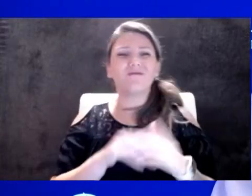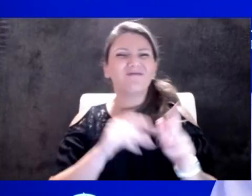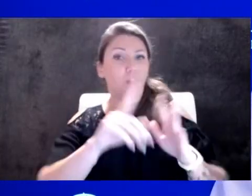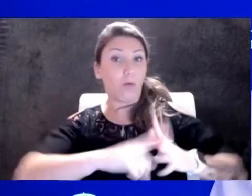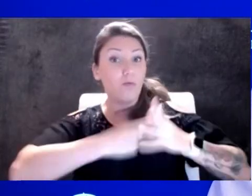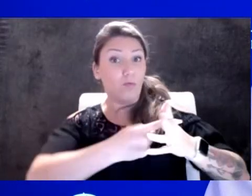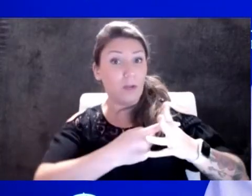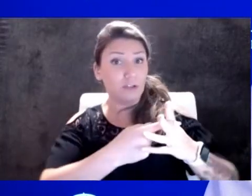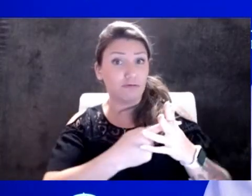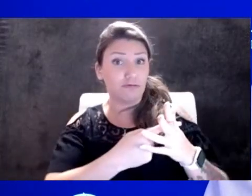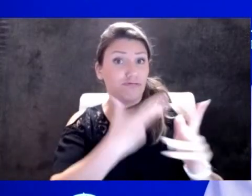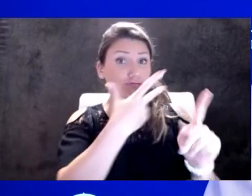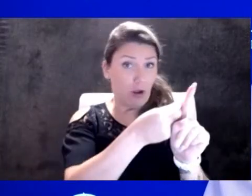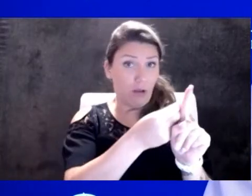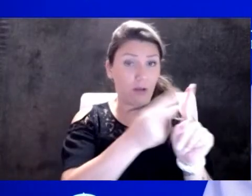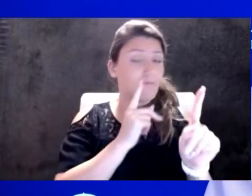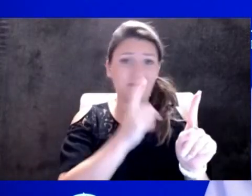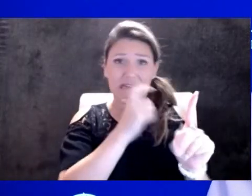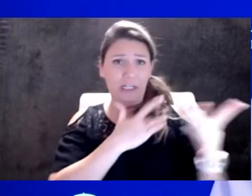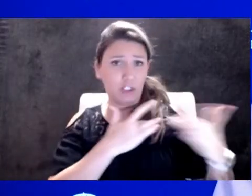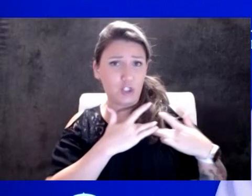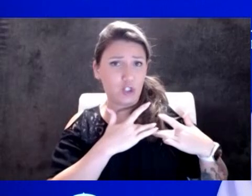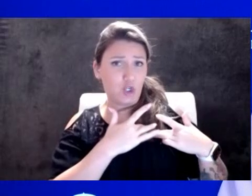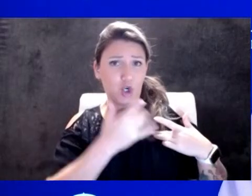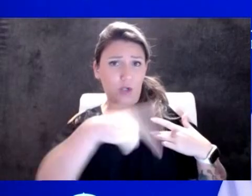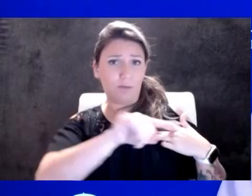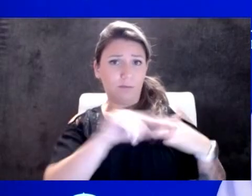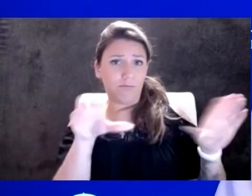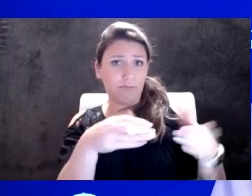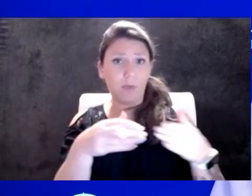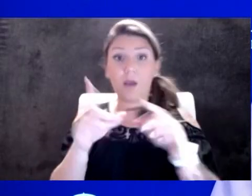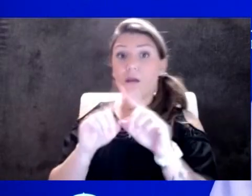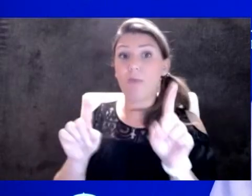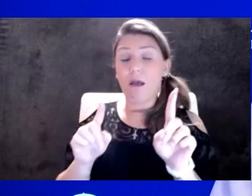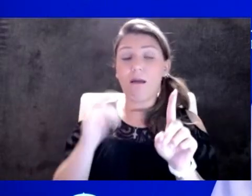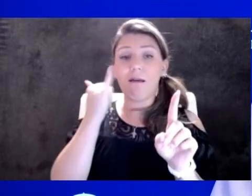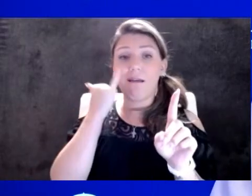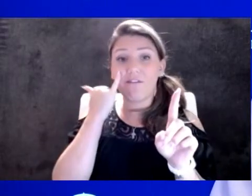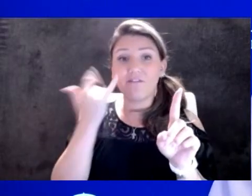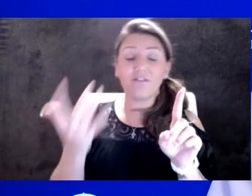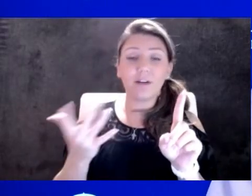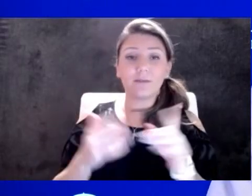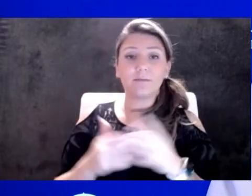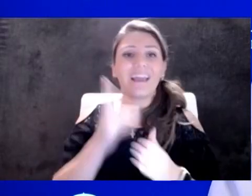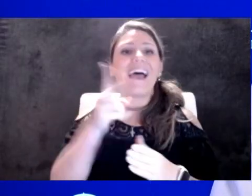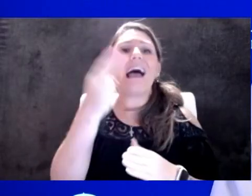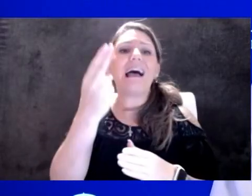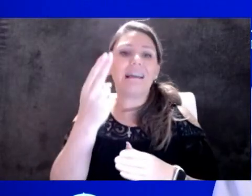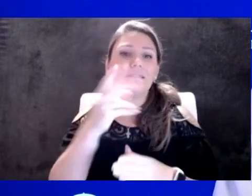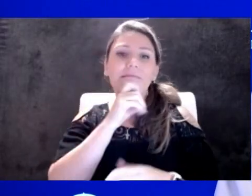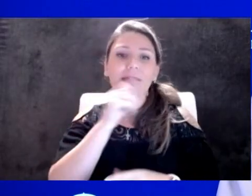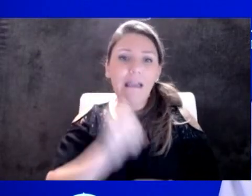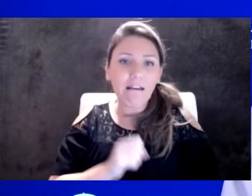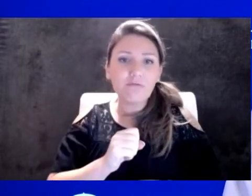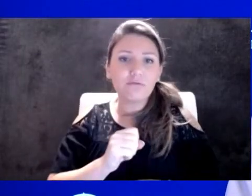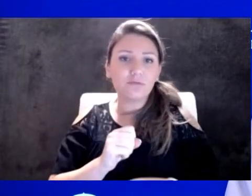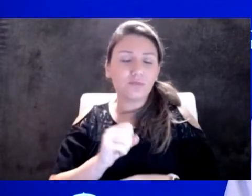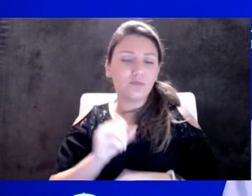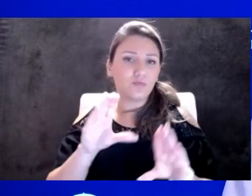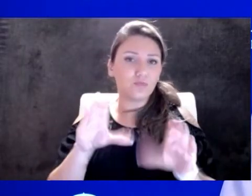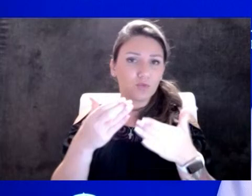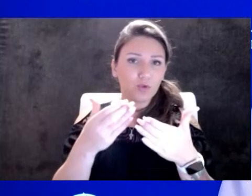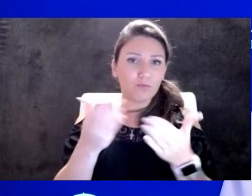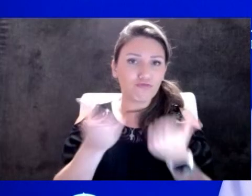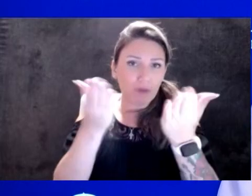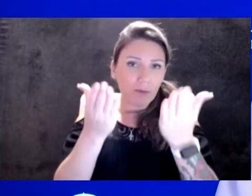as concerned about those people getting the boosters. Now, certainly if you are in the higher age group where it's recommended, definitely need to